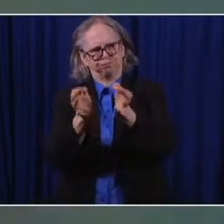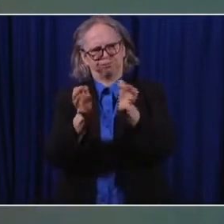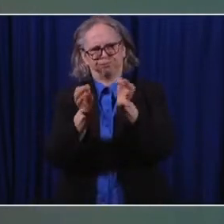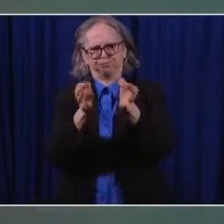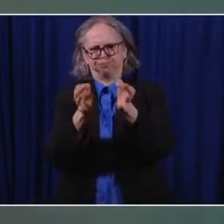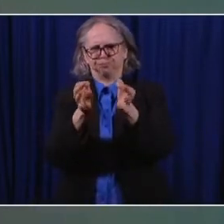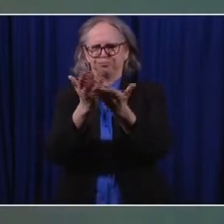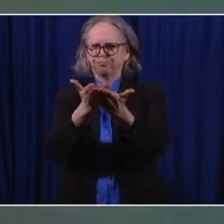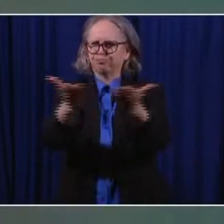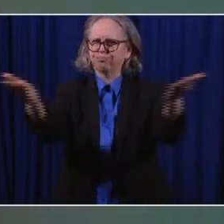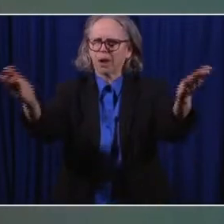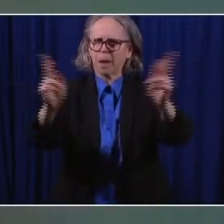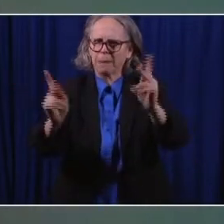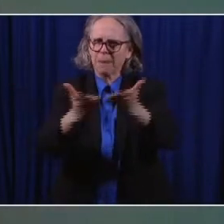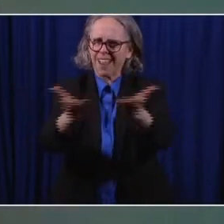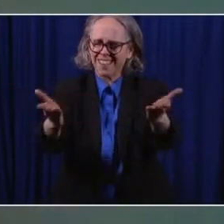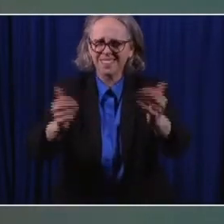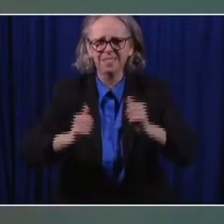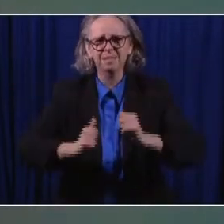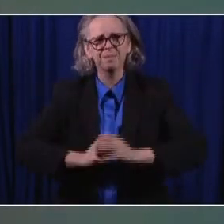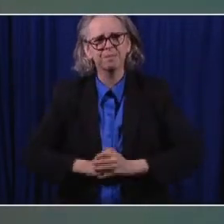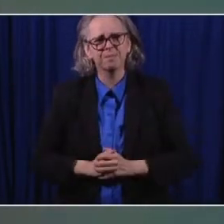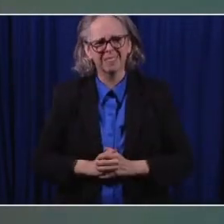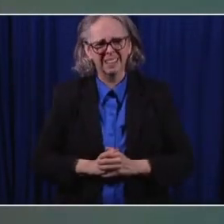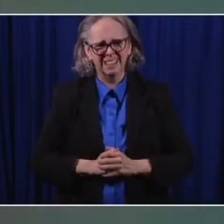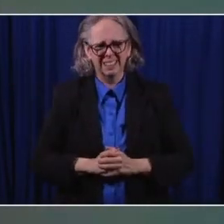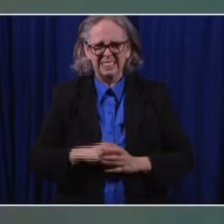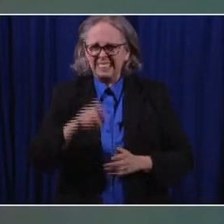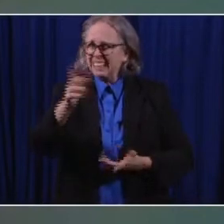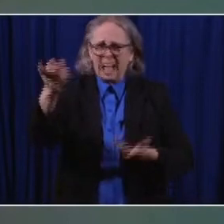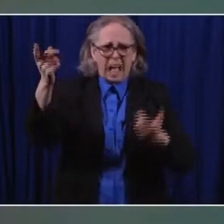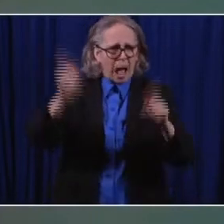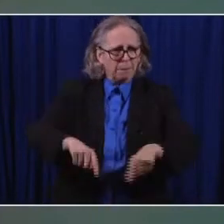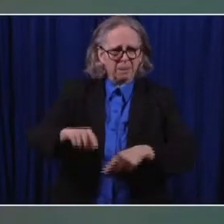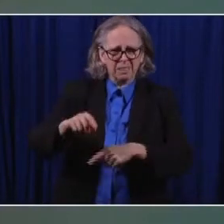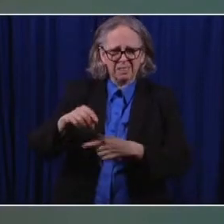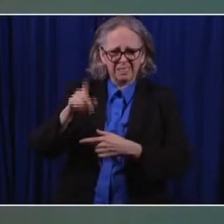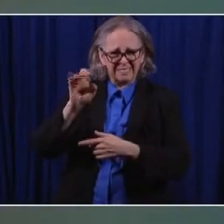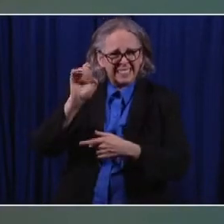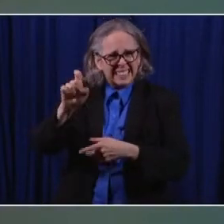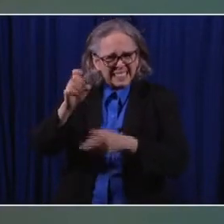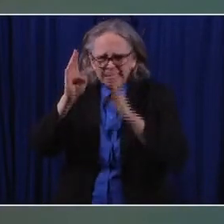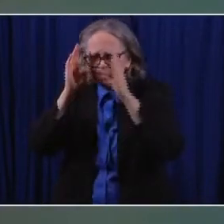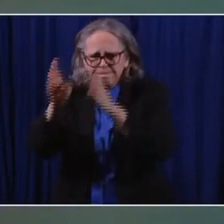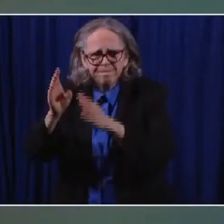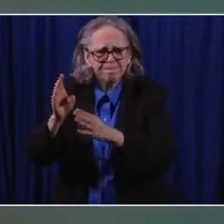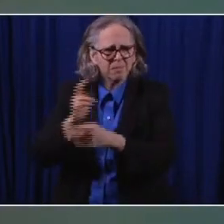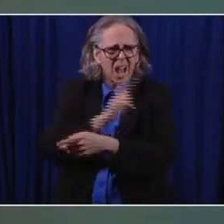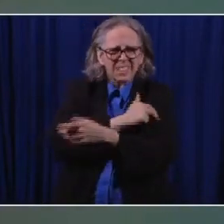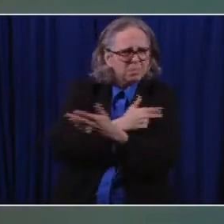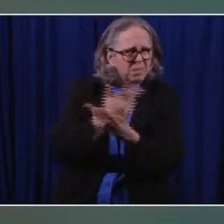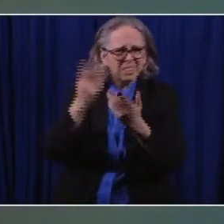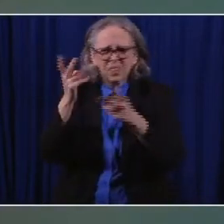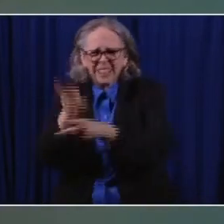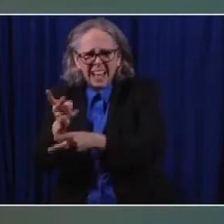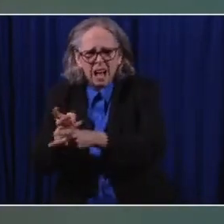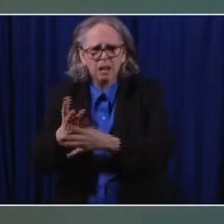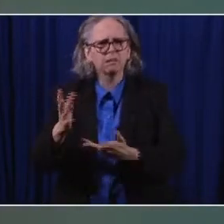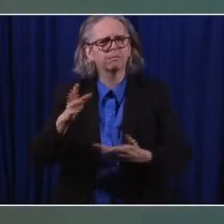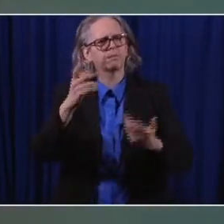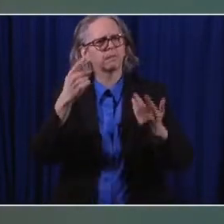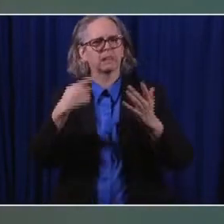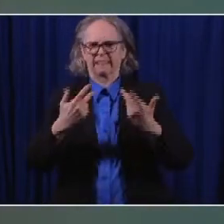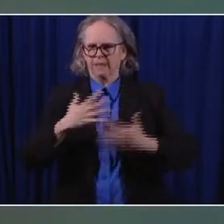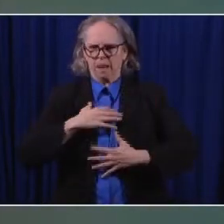It's really important just to get care when you need it. Problems like difficulty breathing and chest pain really should not be ignored and